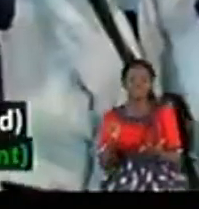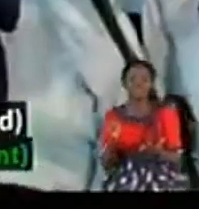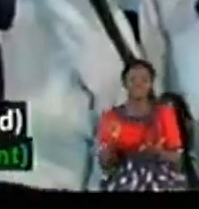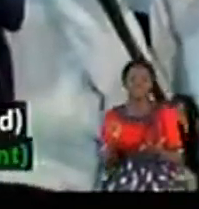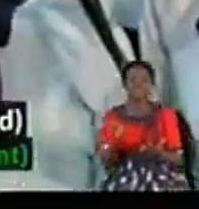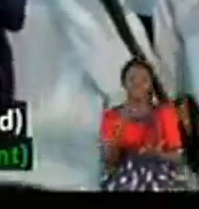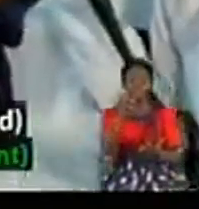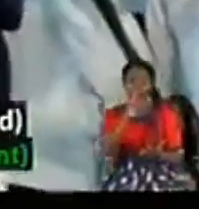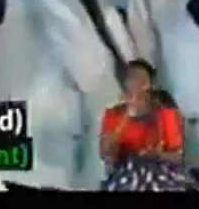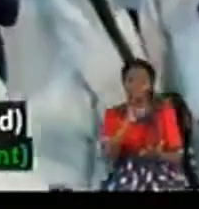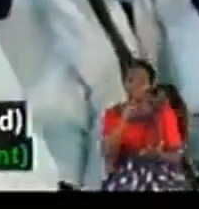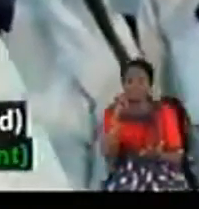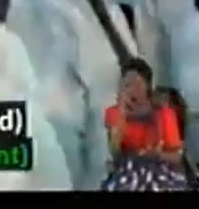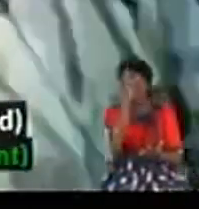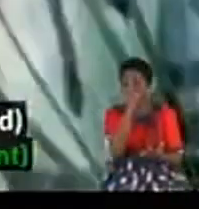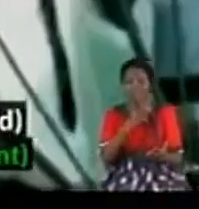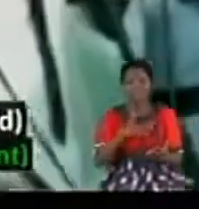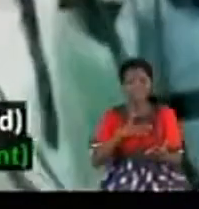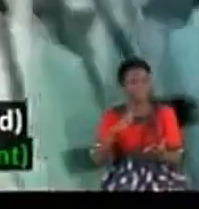knees. You are not alone, my